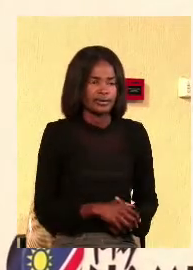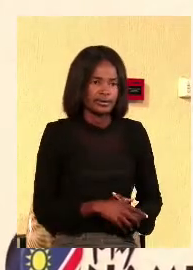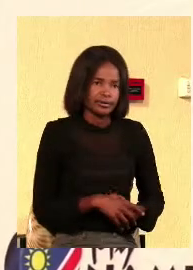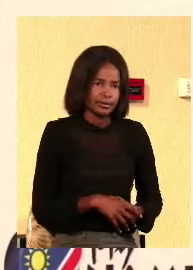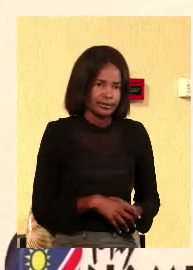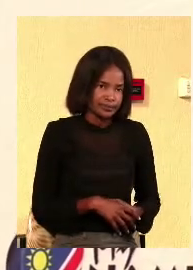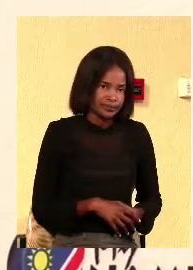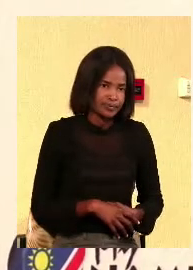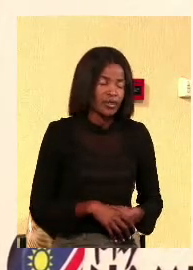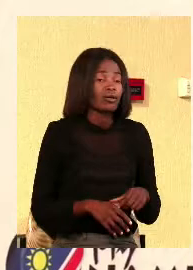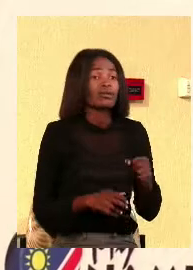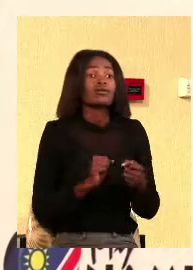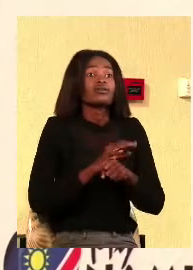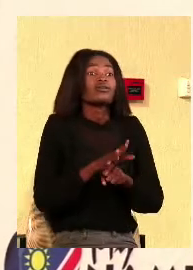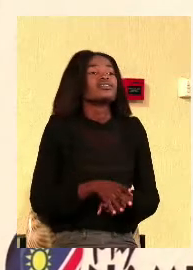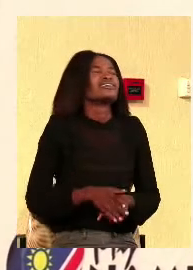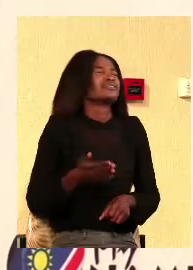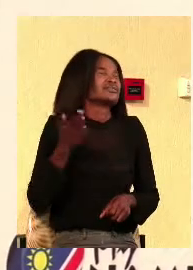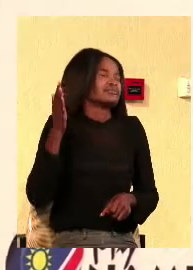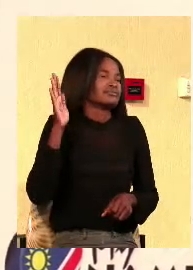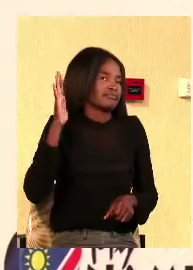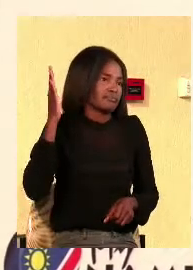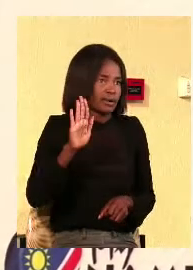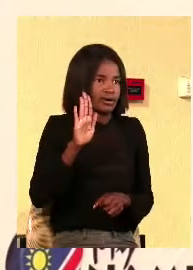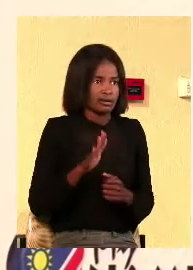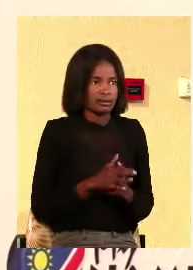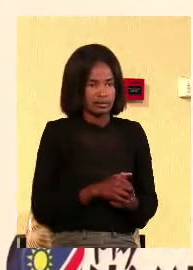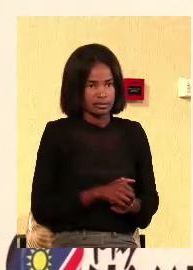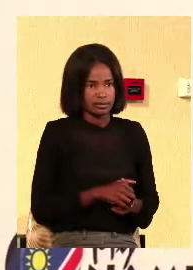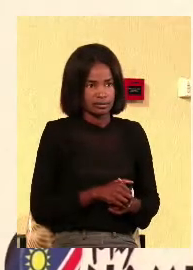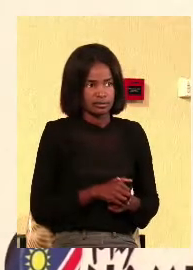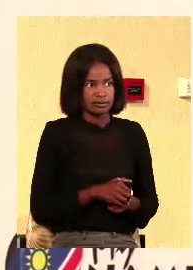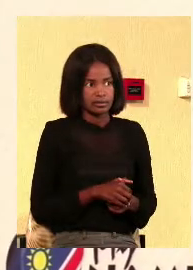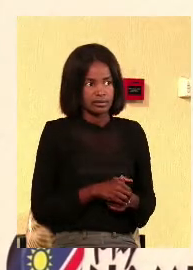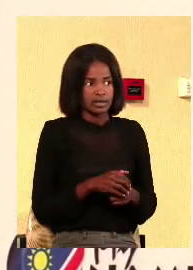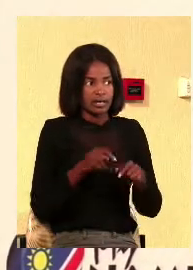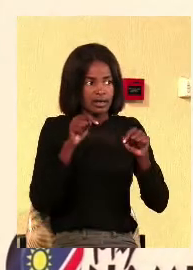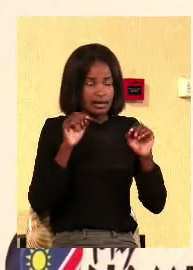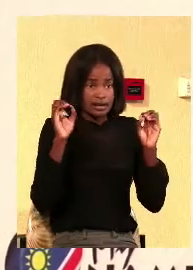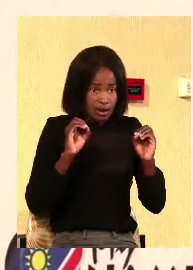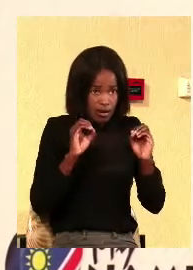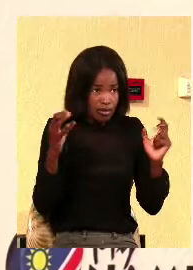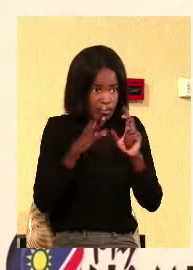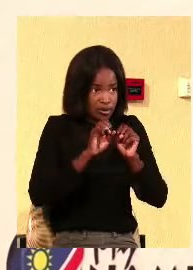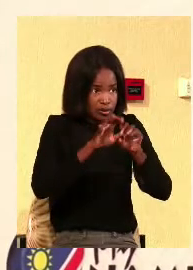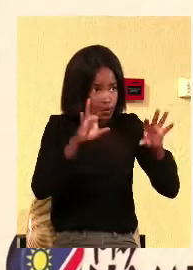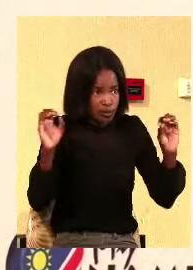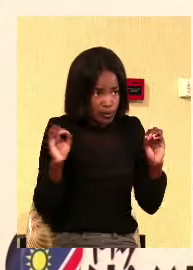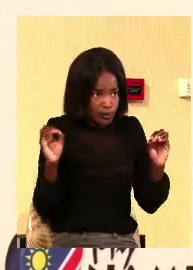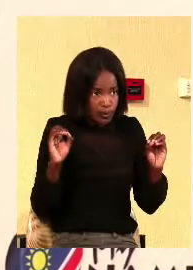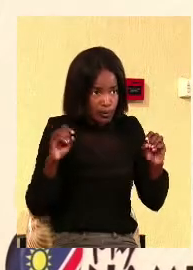this is how serious it is. So let's try by all means, if we don't have it now, the community